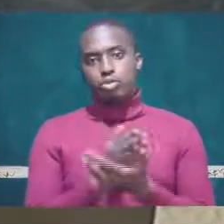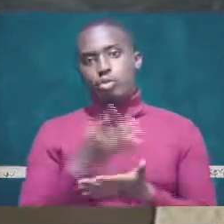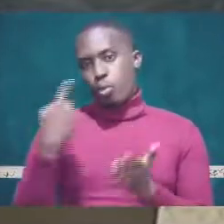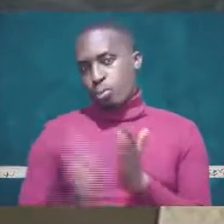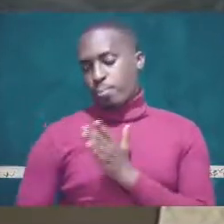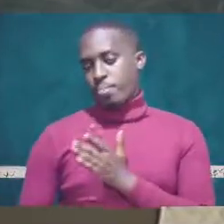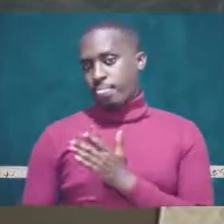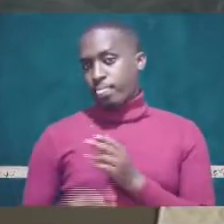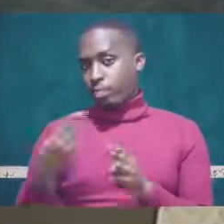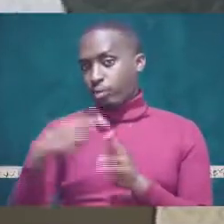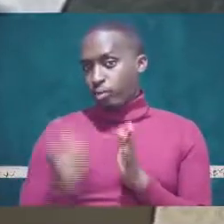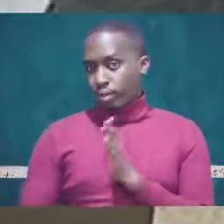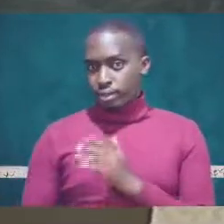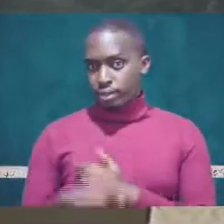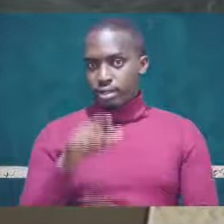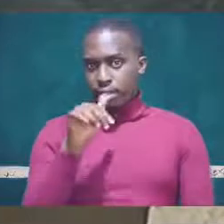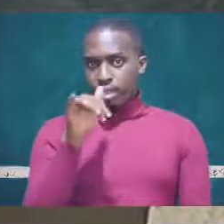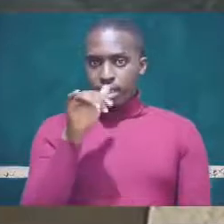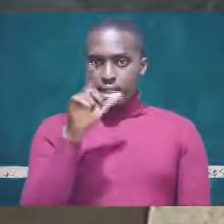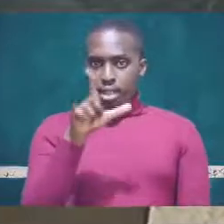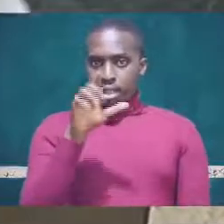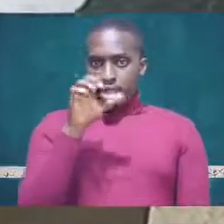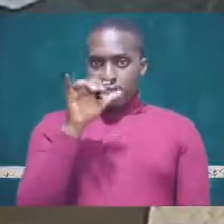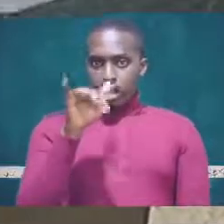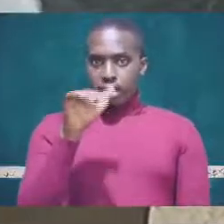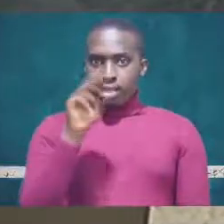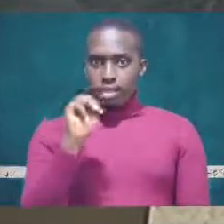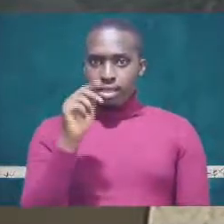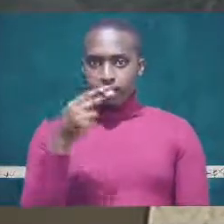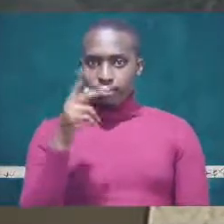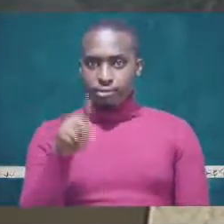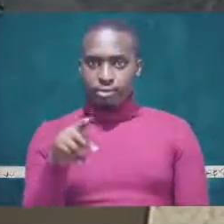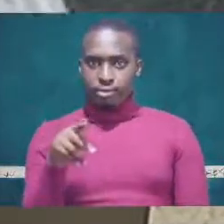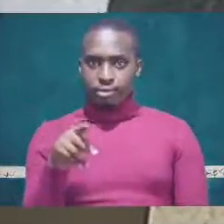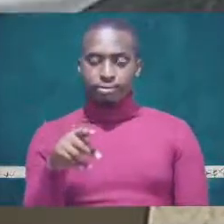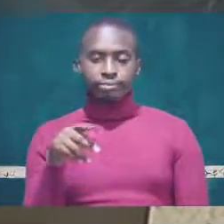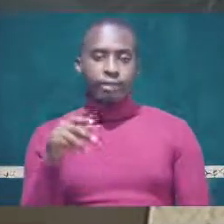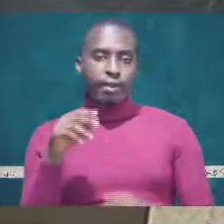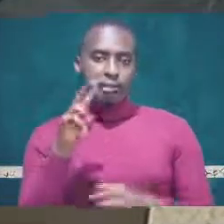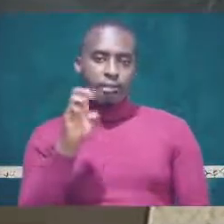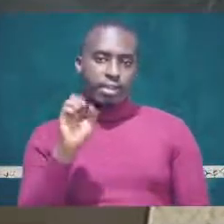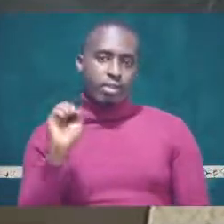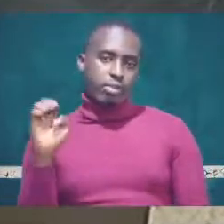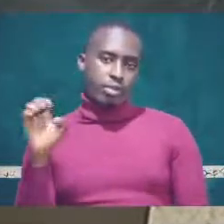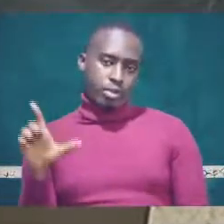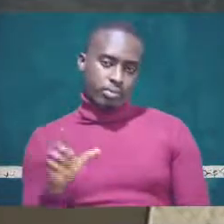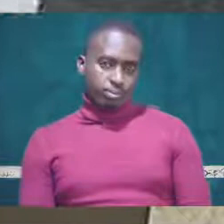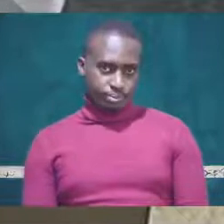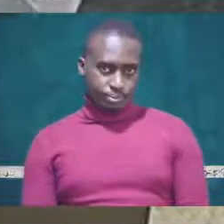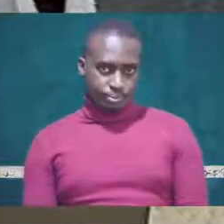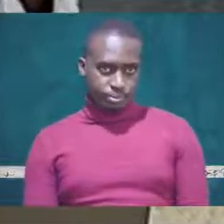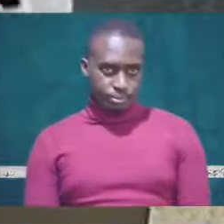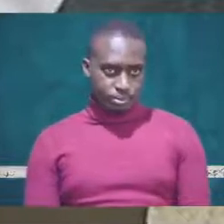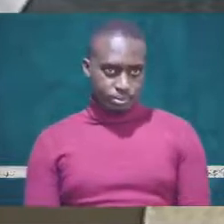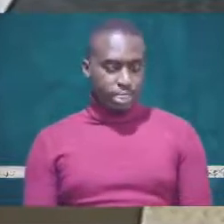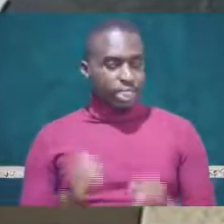lymph vessels. We have lymph vessels. We have lymph veins. We also have what you call lymph capillaries. So